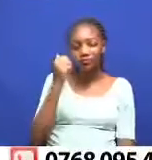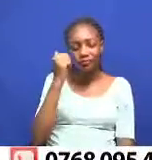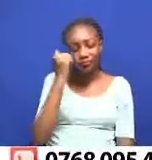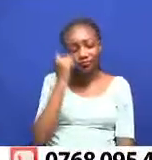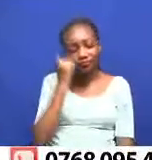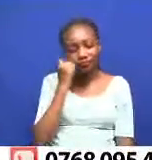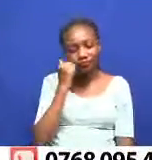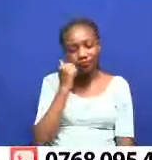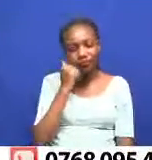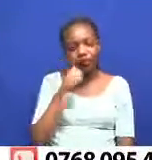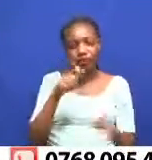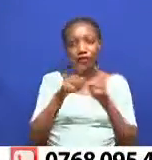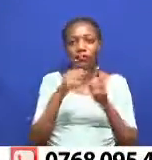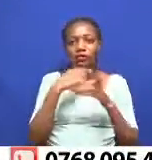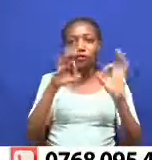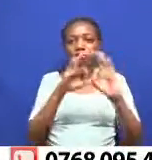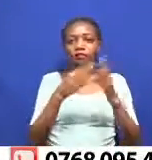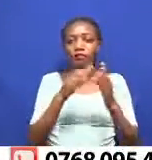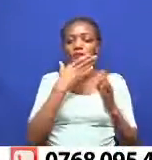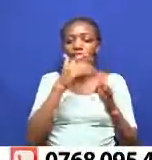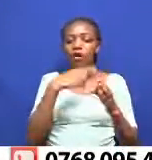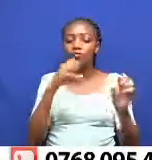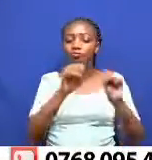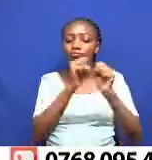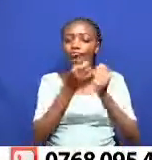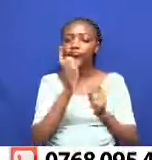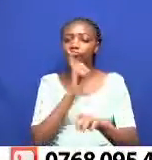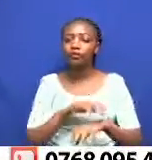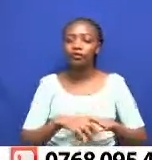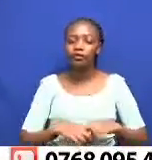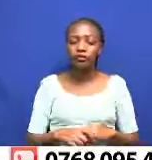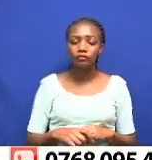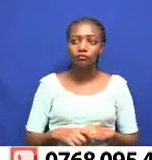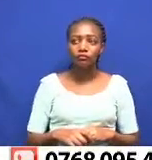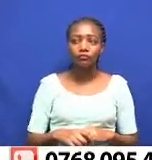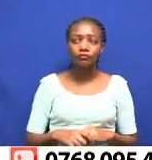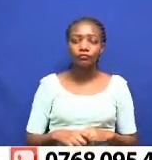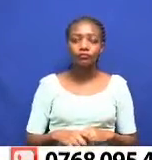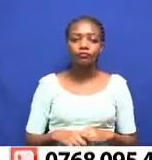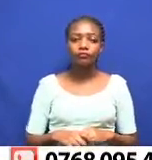who was social. I will reserve my comments in Paka.